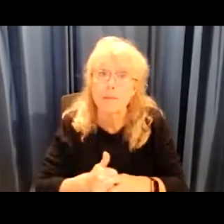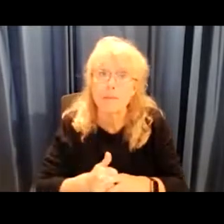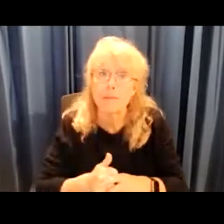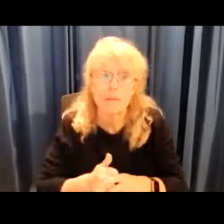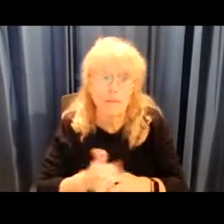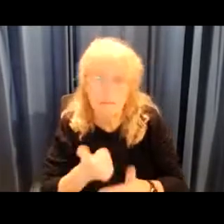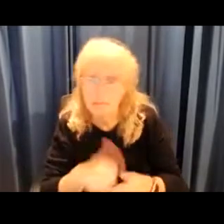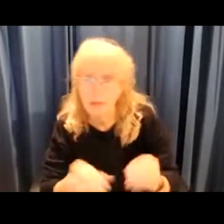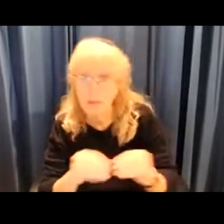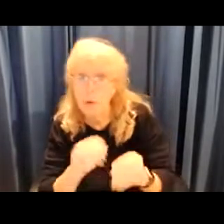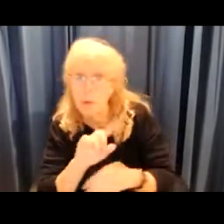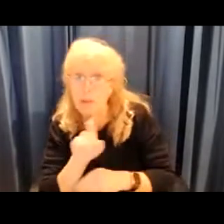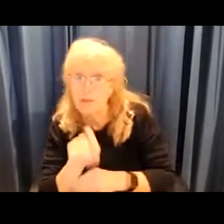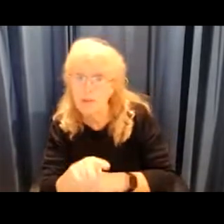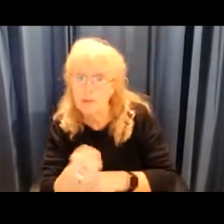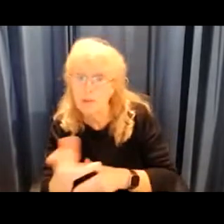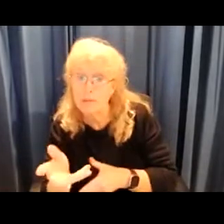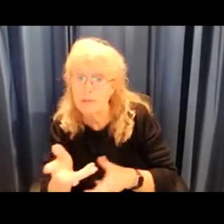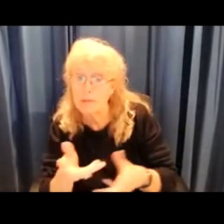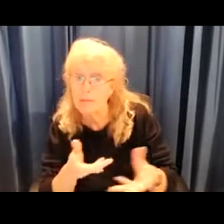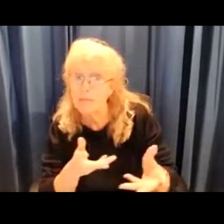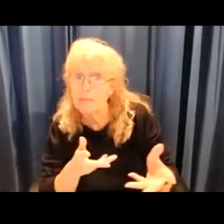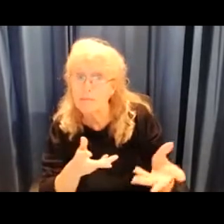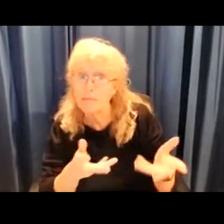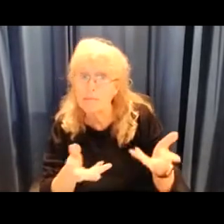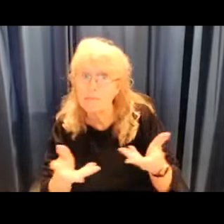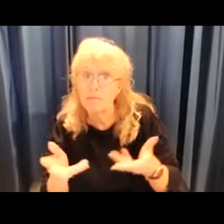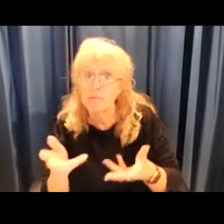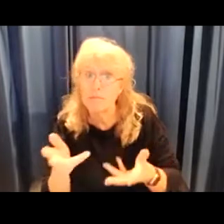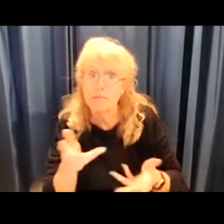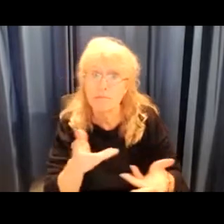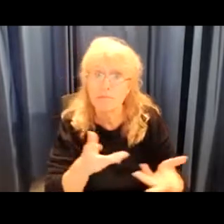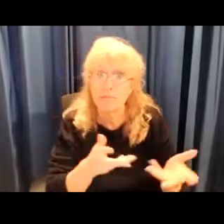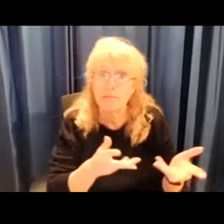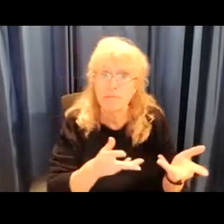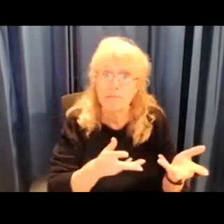questions in this space? See Felipe and Maggie.